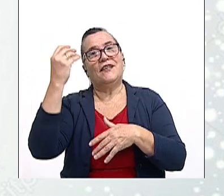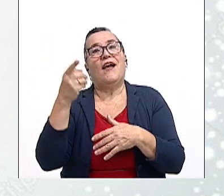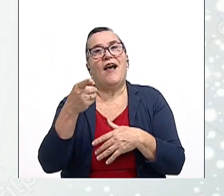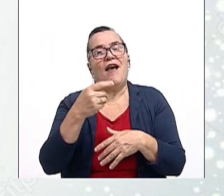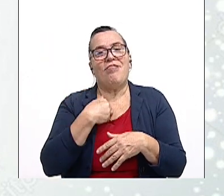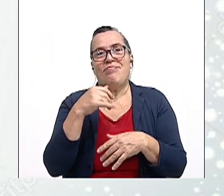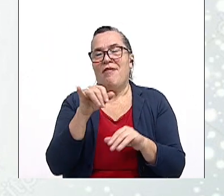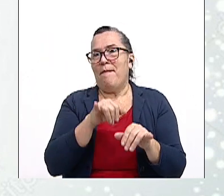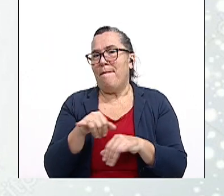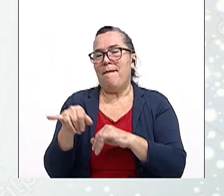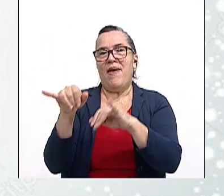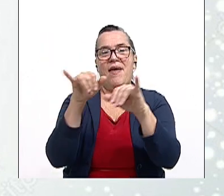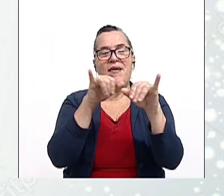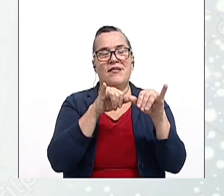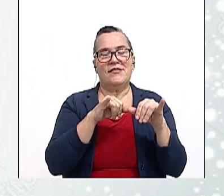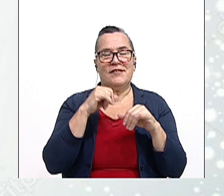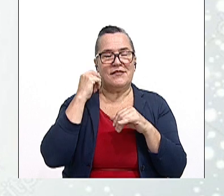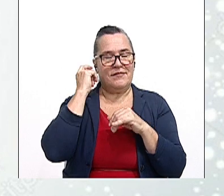the